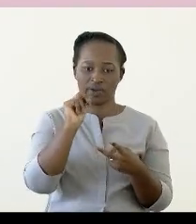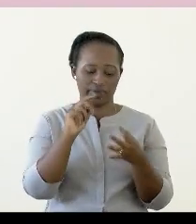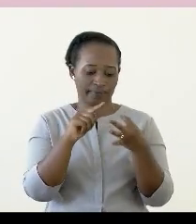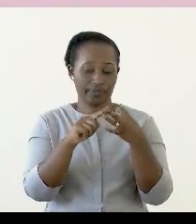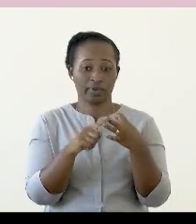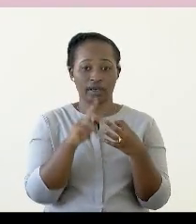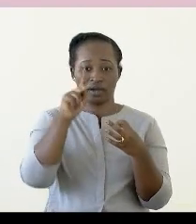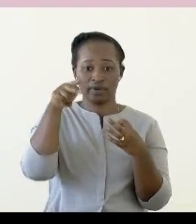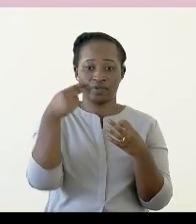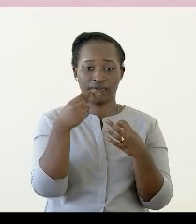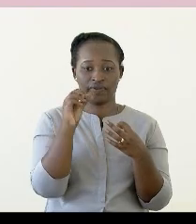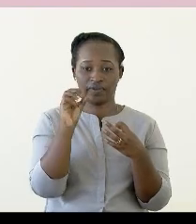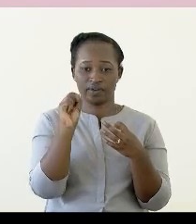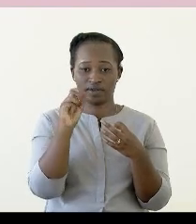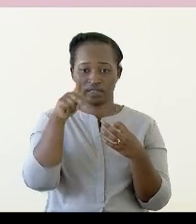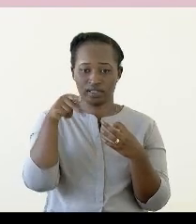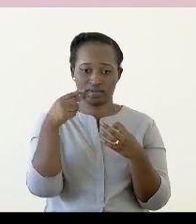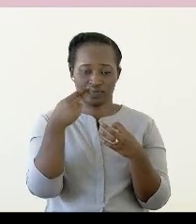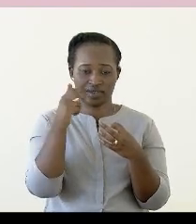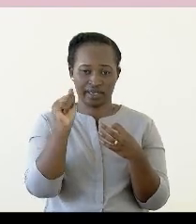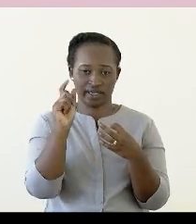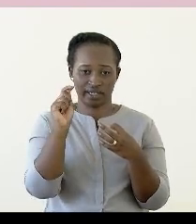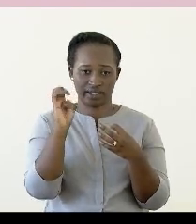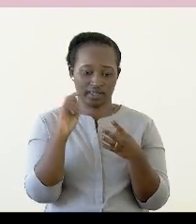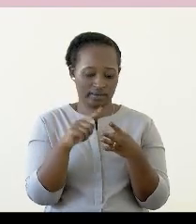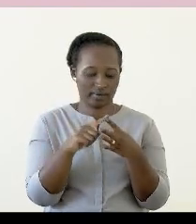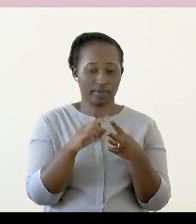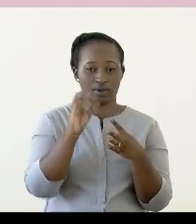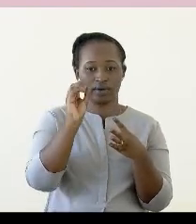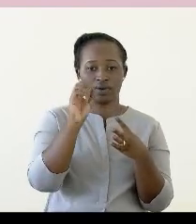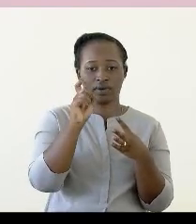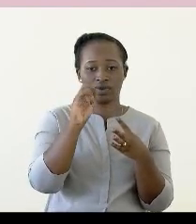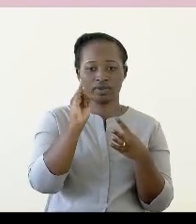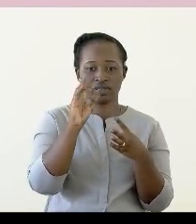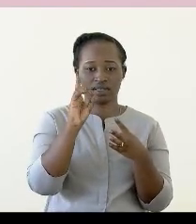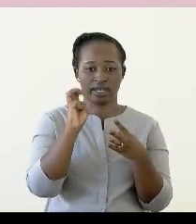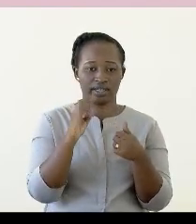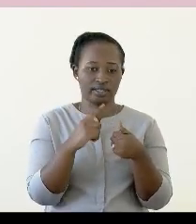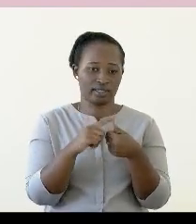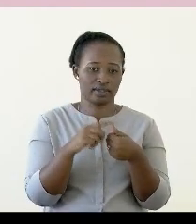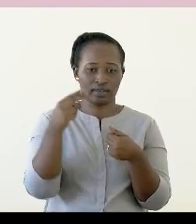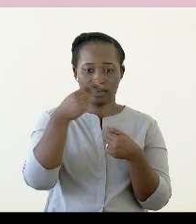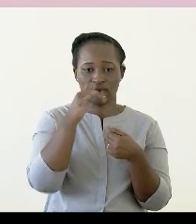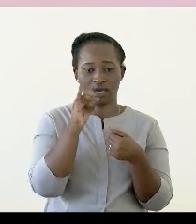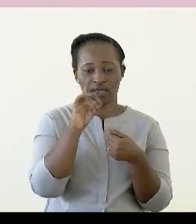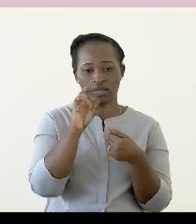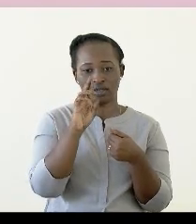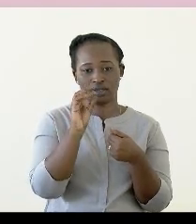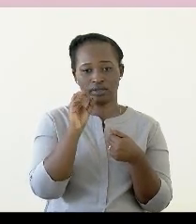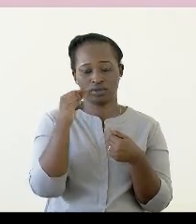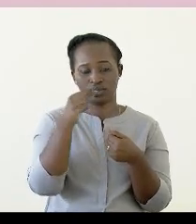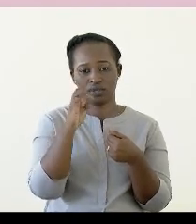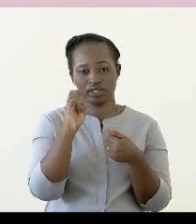ion or radical, the oxide, and finally the hydrogen sulfate.